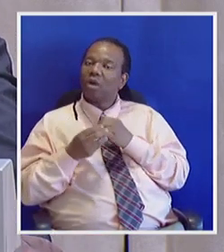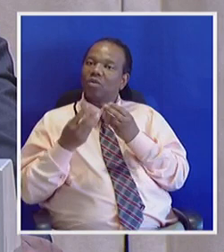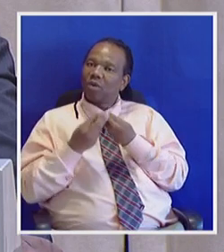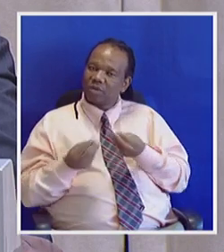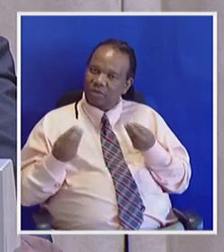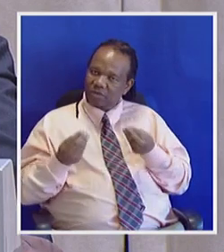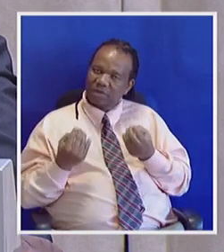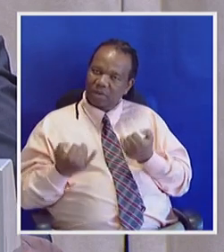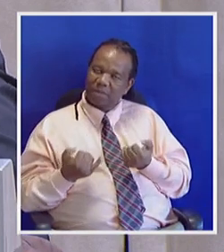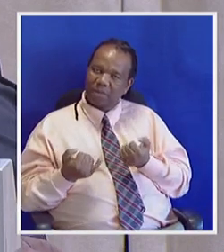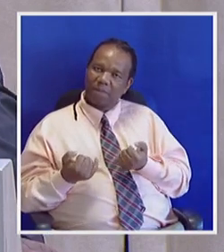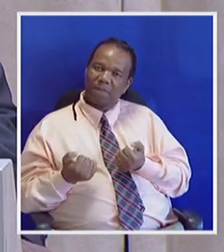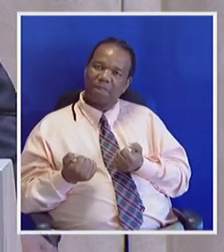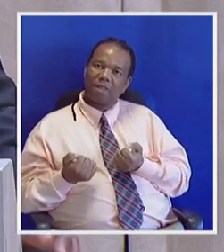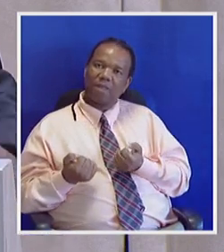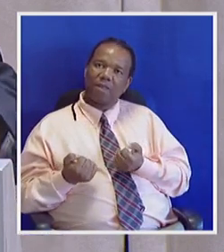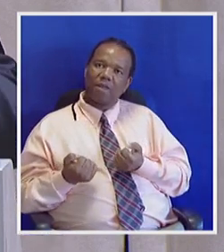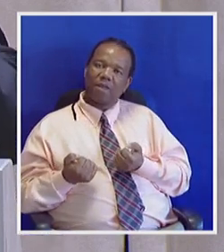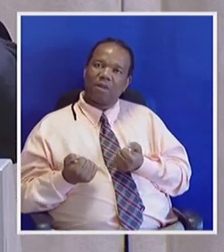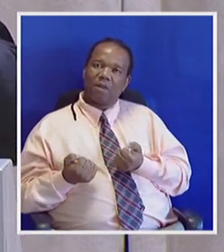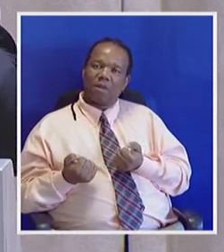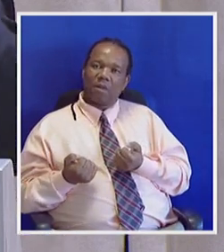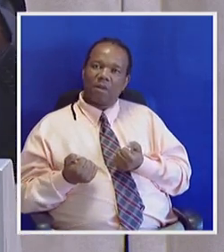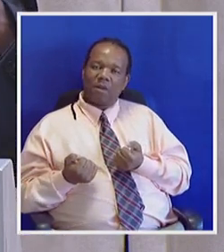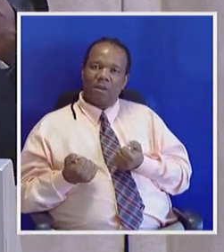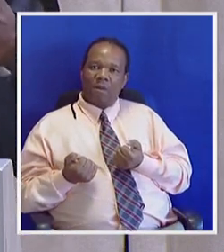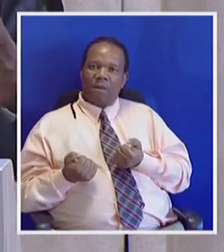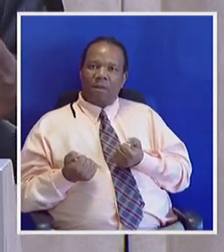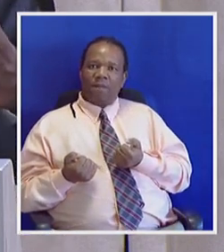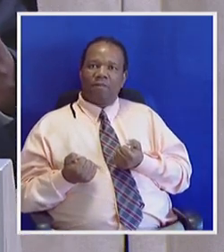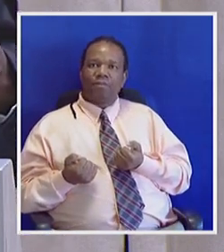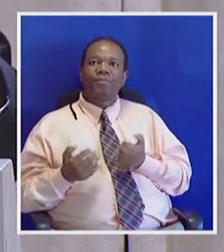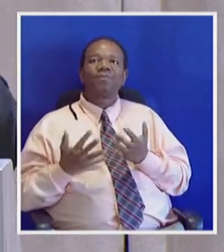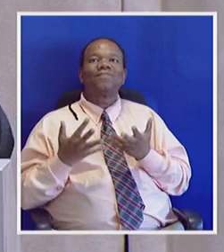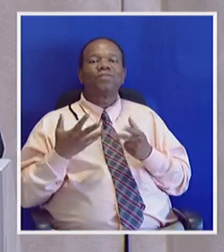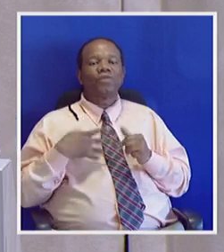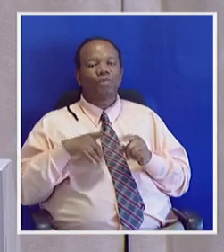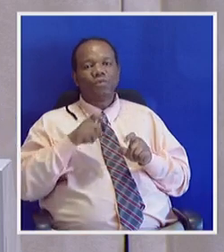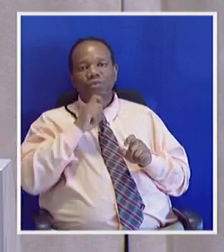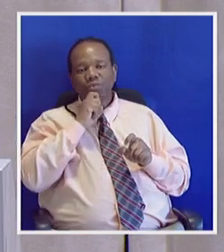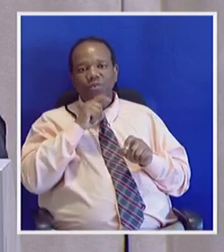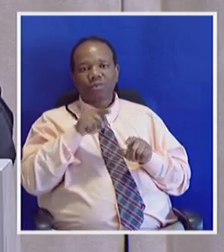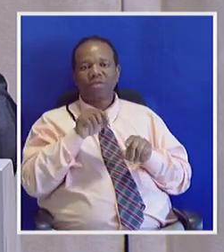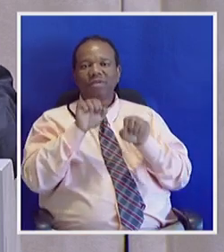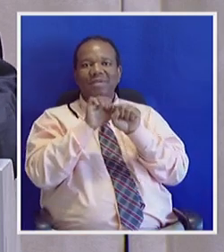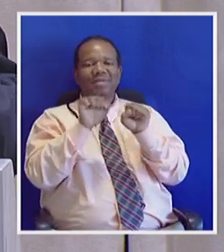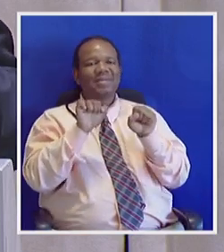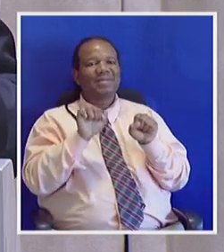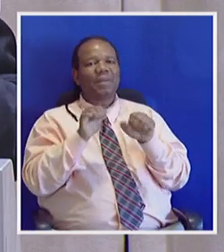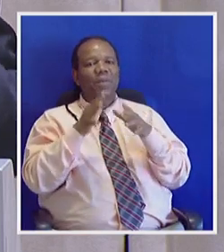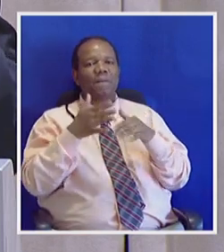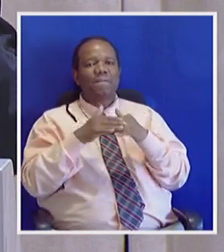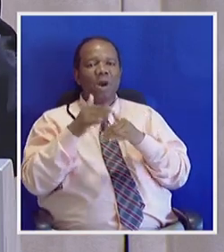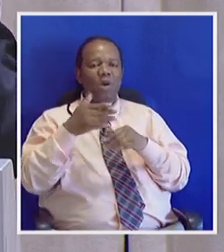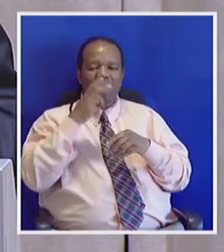we are addressing them within a system that is overburdened with the